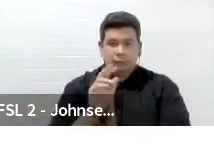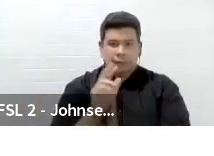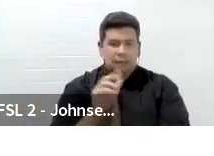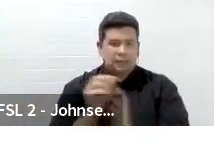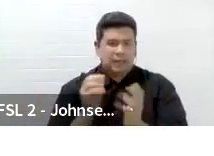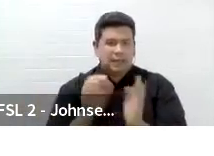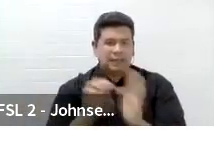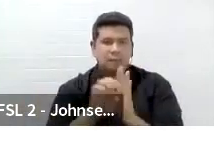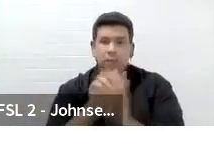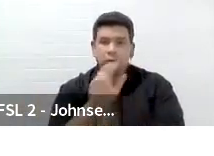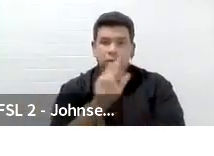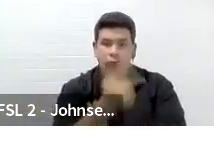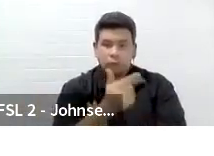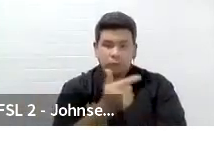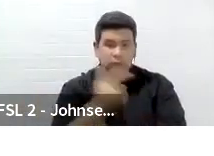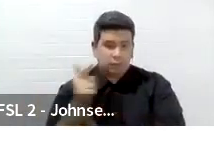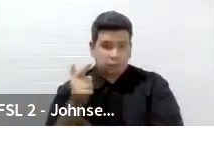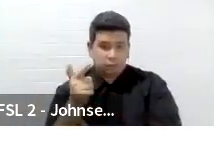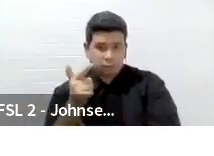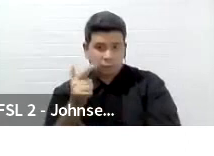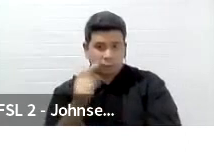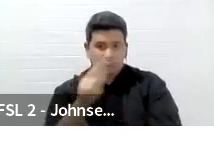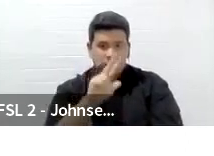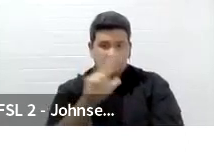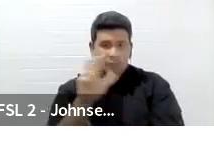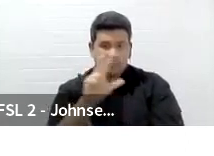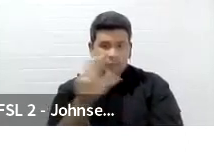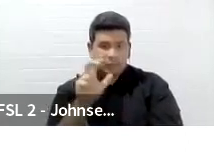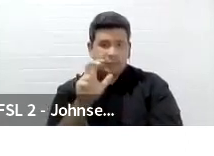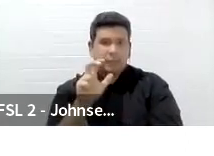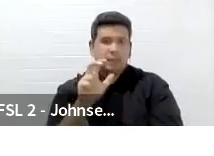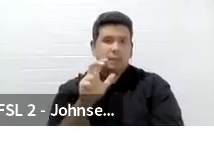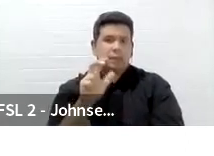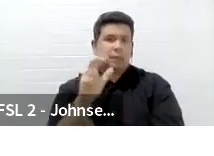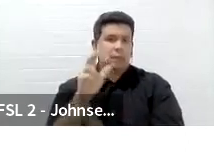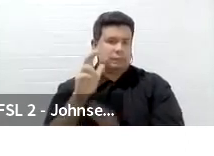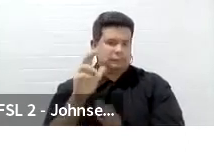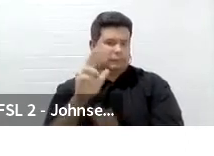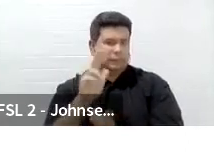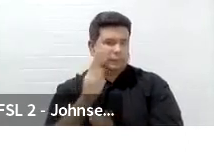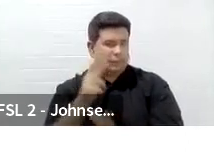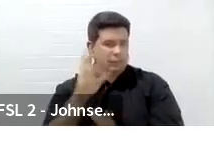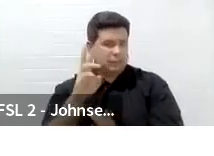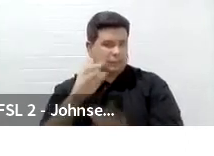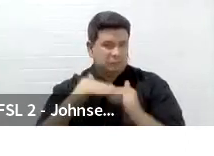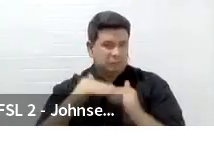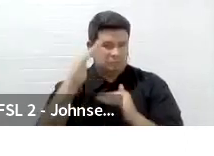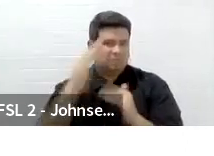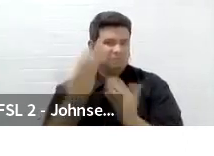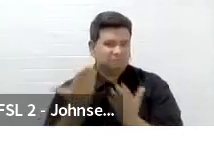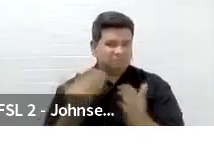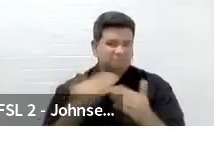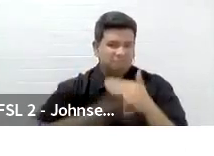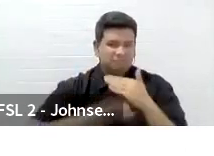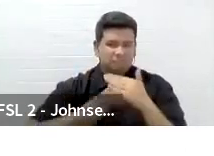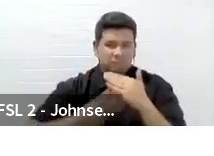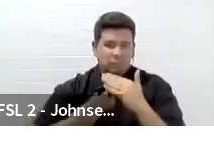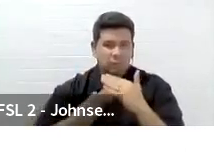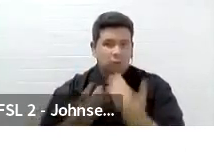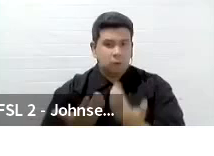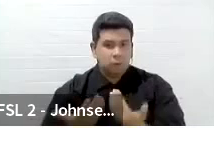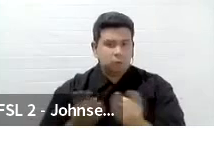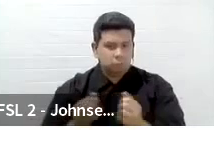this level of natural increase, the population is still growing, but at a very much lower rate.